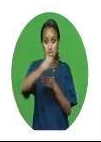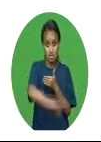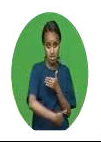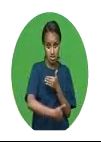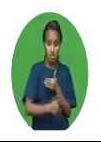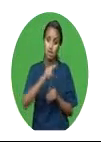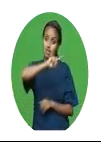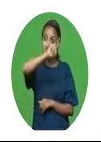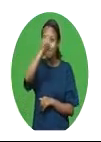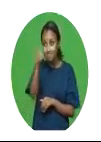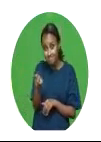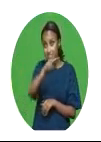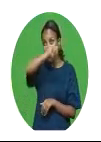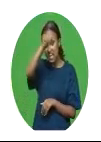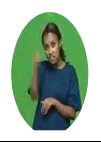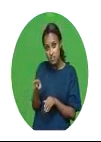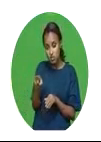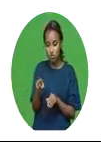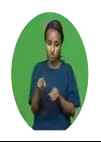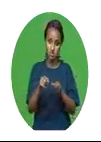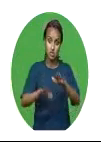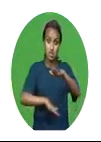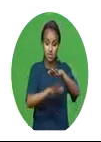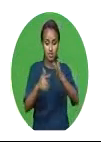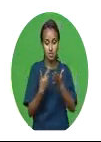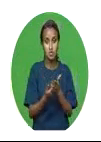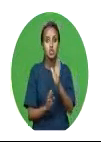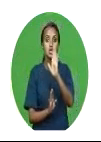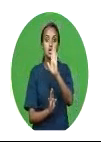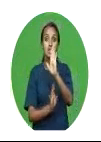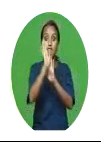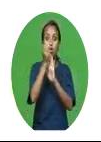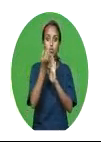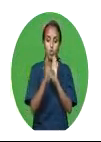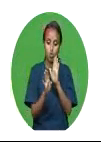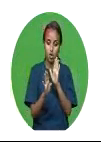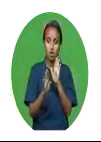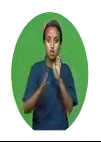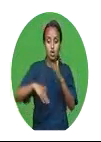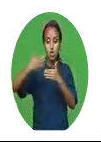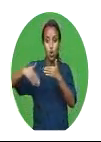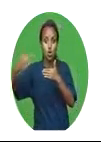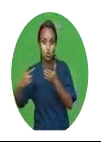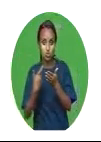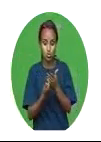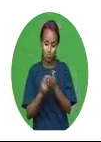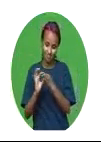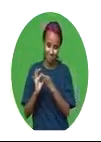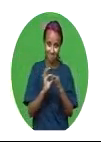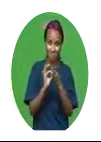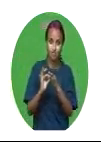surface is a curved ruled surface that can be developed or unrolled to coincide with the